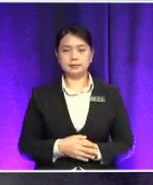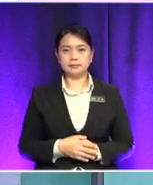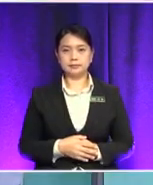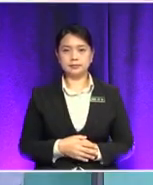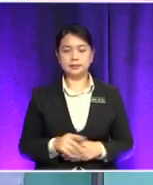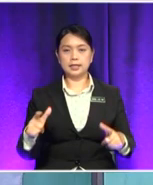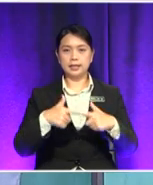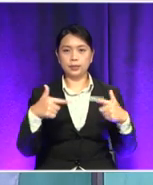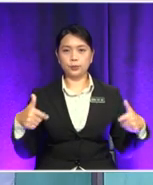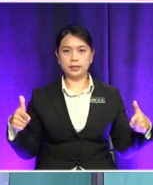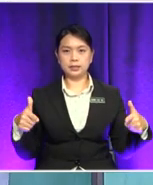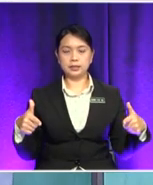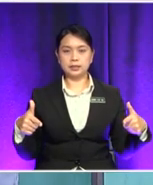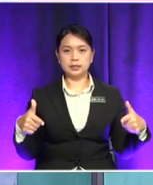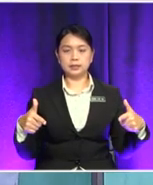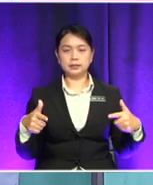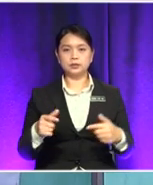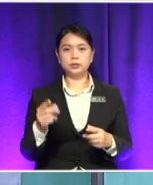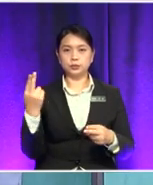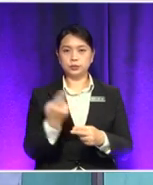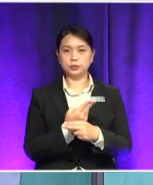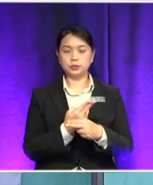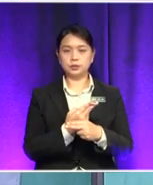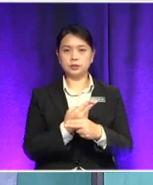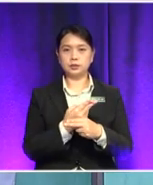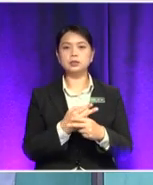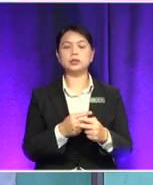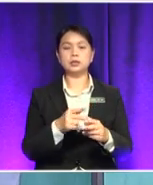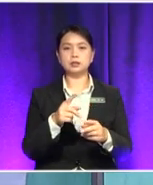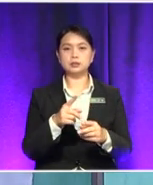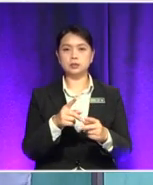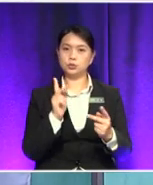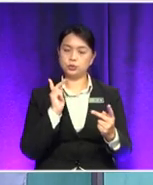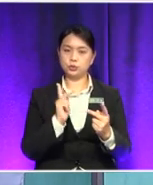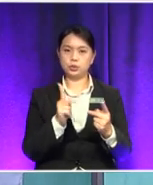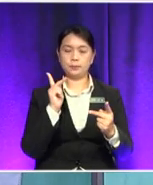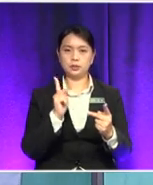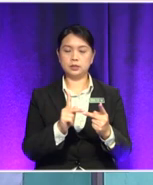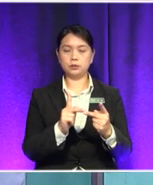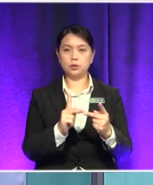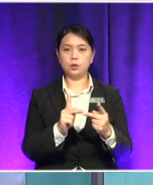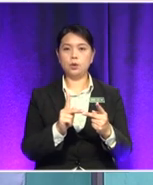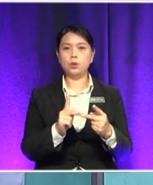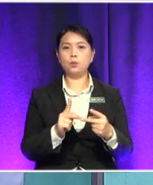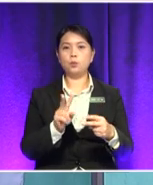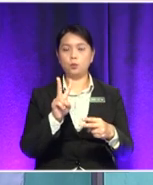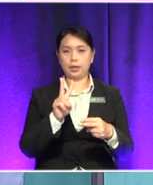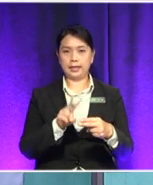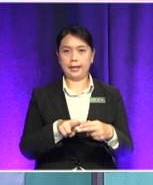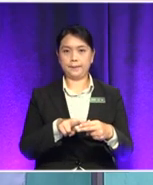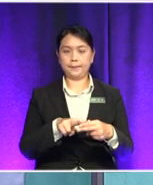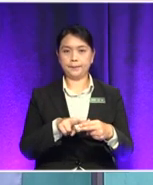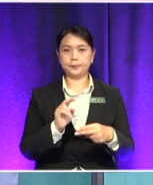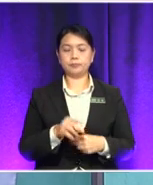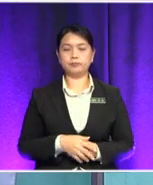So make sure that you use suitable vocabulary. When we are talking about Mother Nature, for instance, we need to use proper